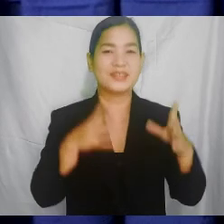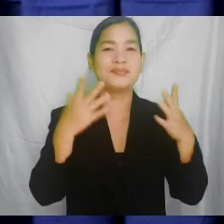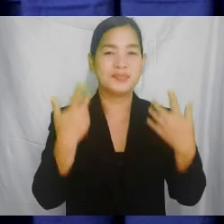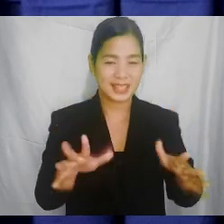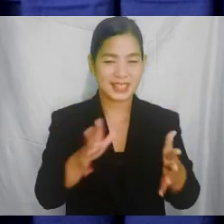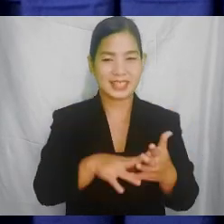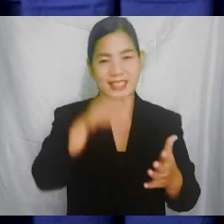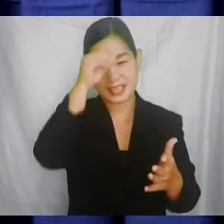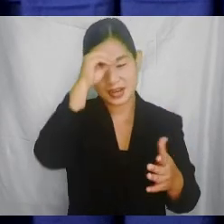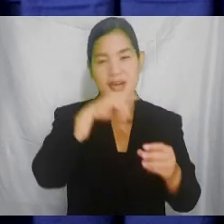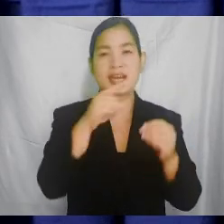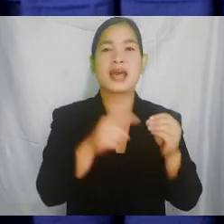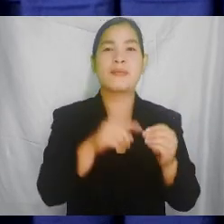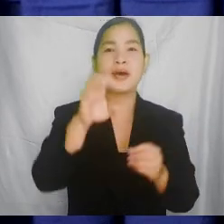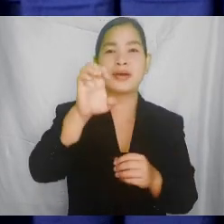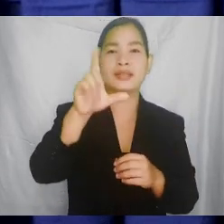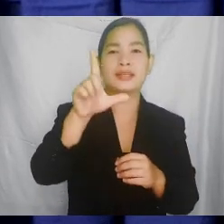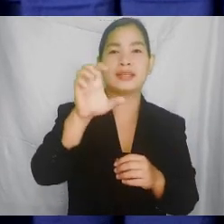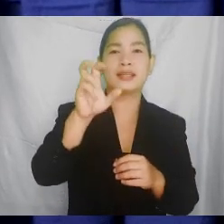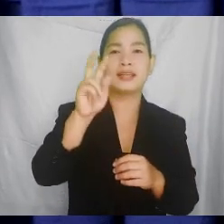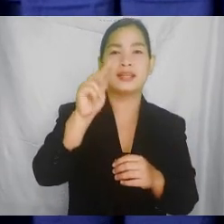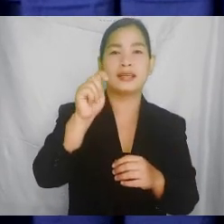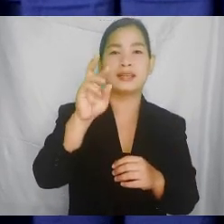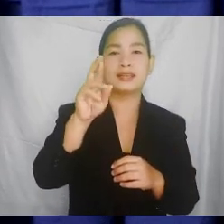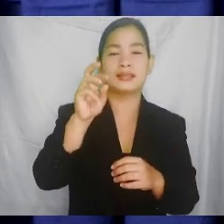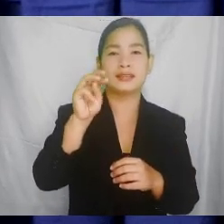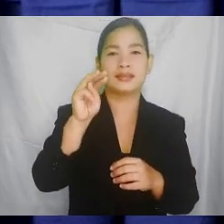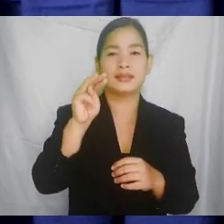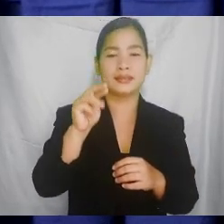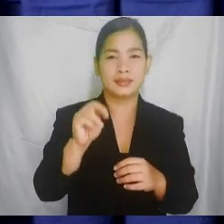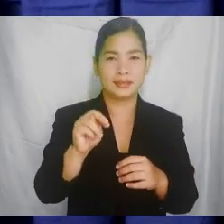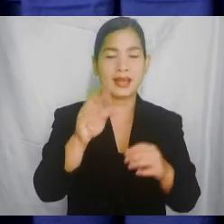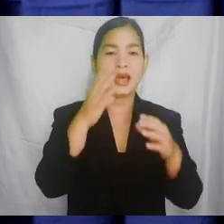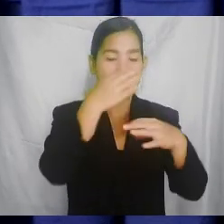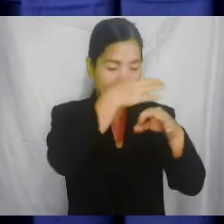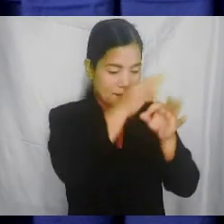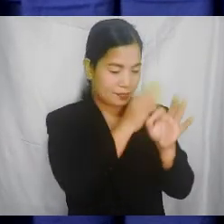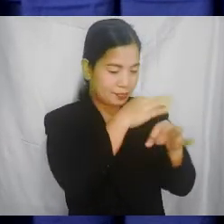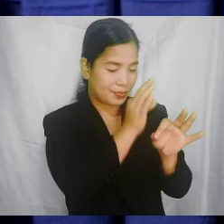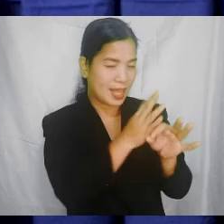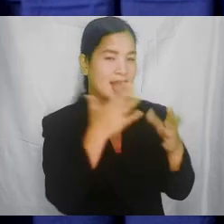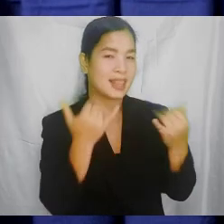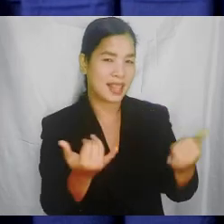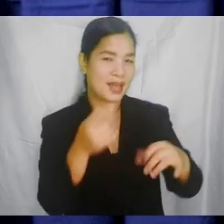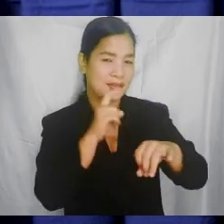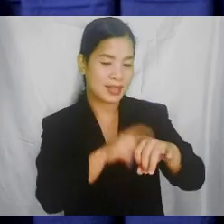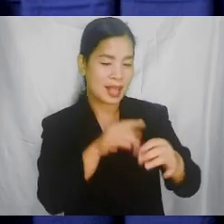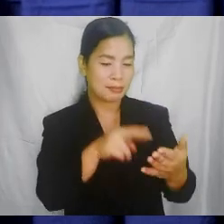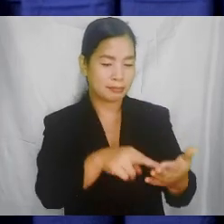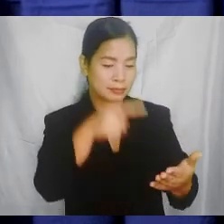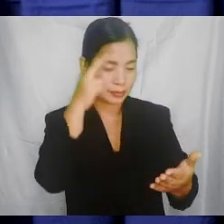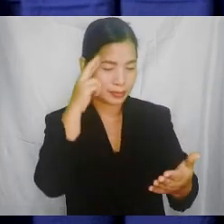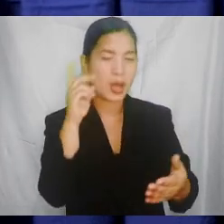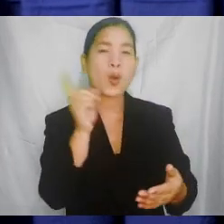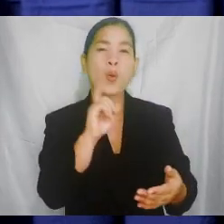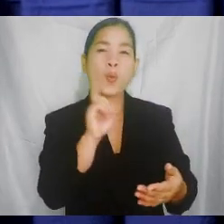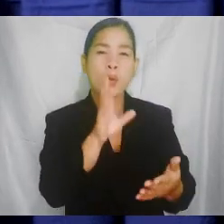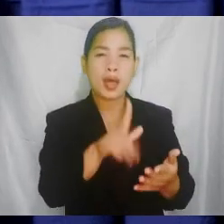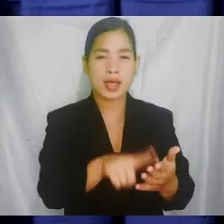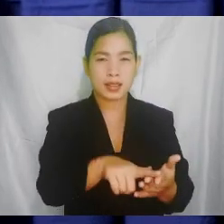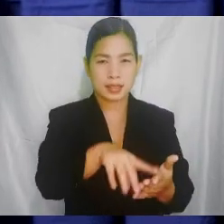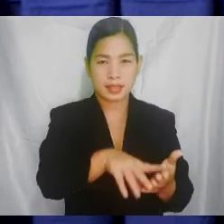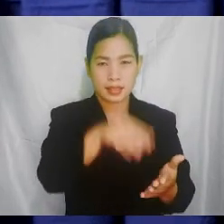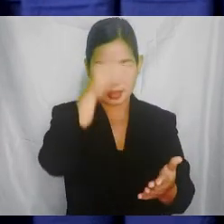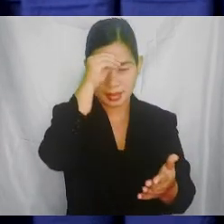Well done! You have just learned about electron microscopes. Now, it is time for you to reflect on what you